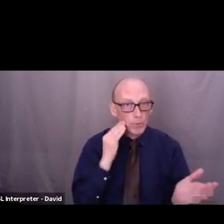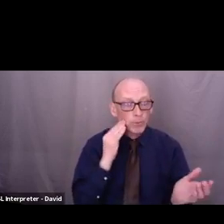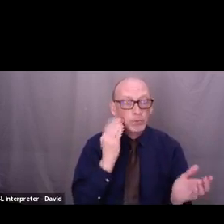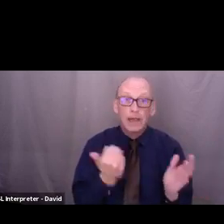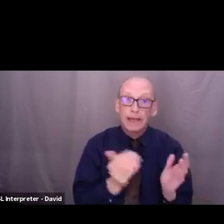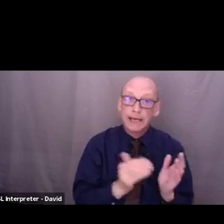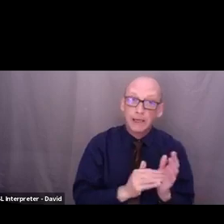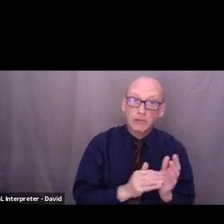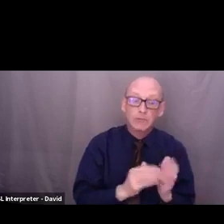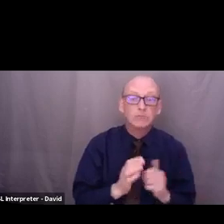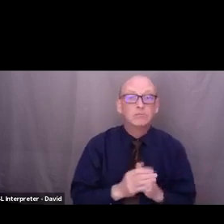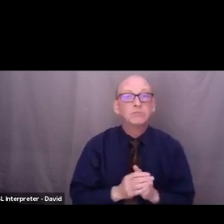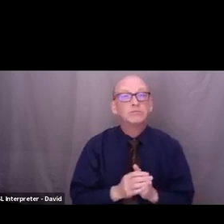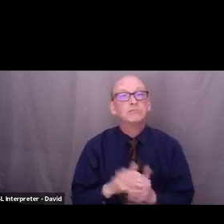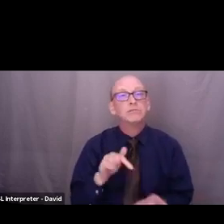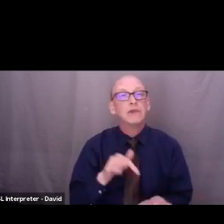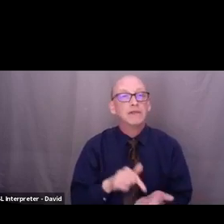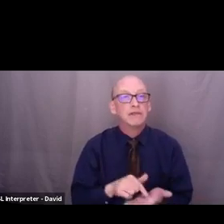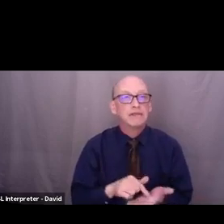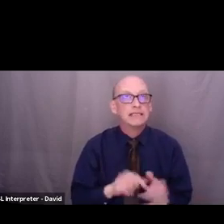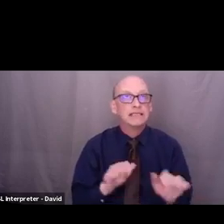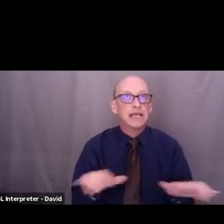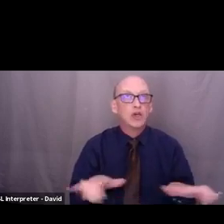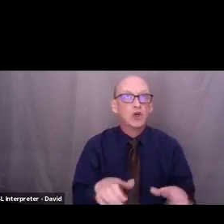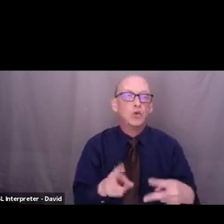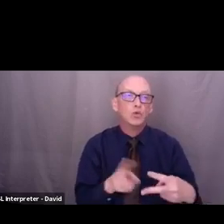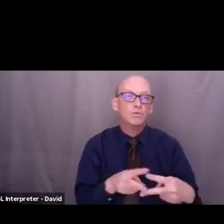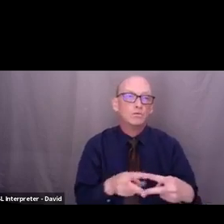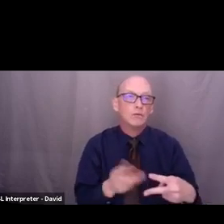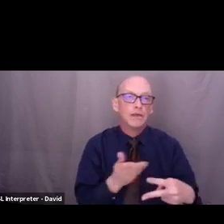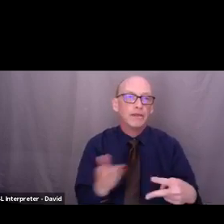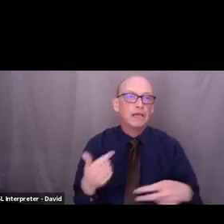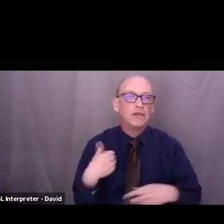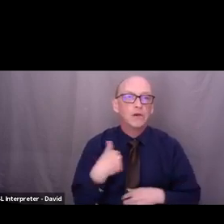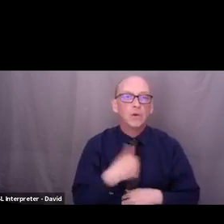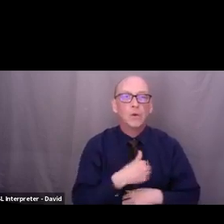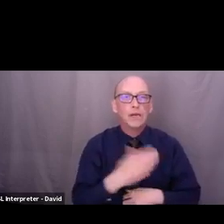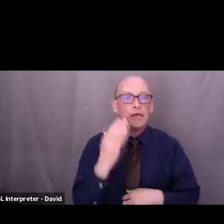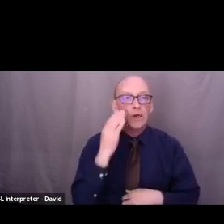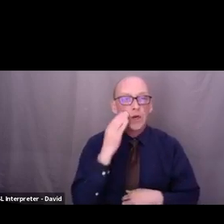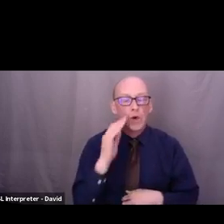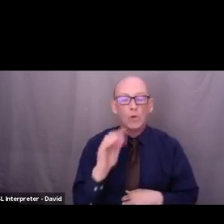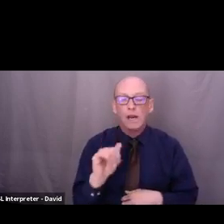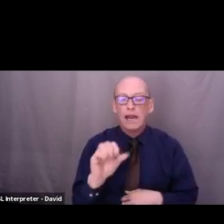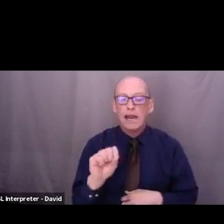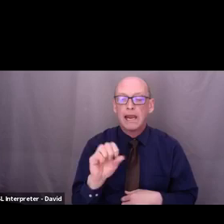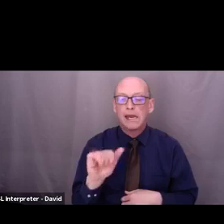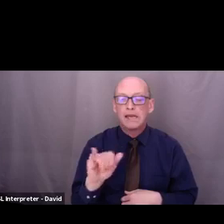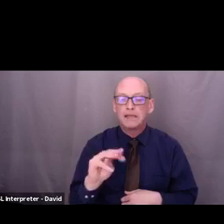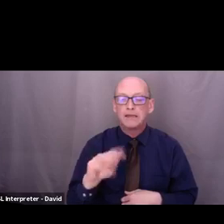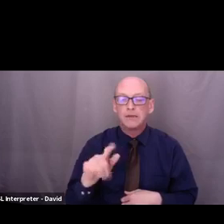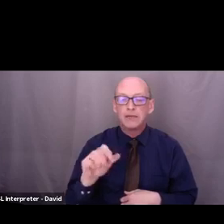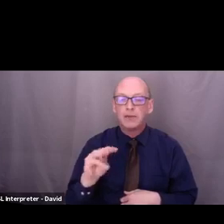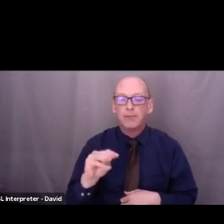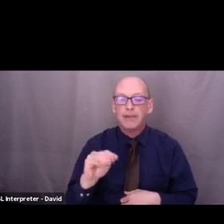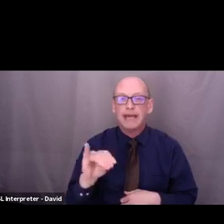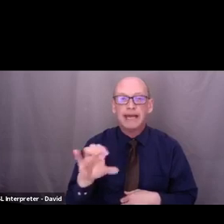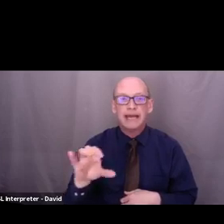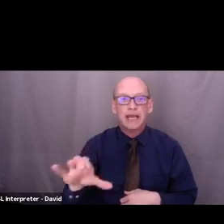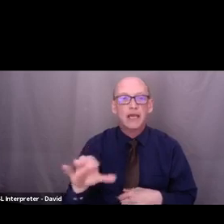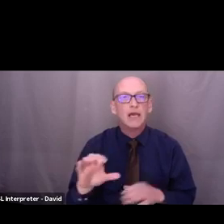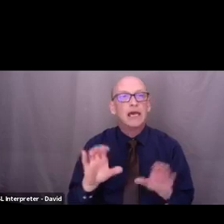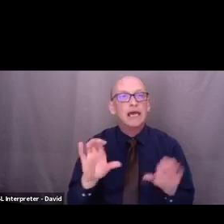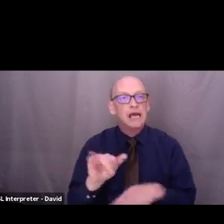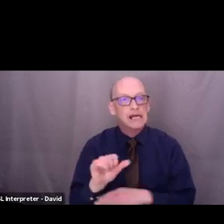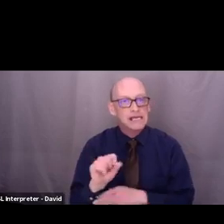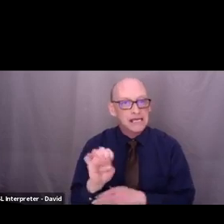again, this is going to be able to do a couple things. We know that there's asymptomatic cases inside our nursing homes. We know that nursing homes have to make